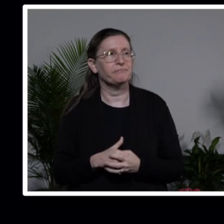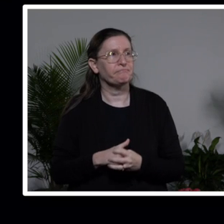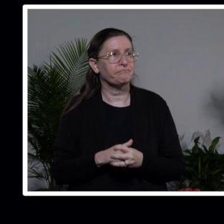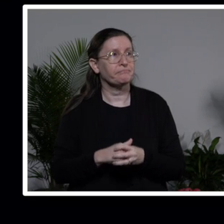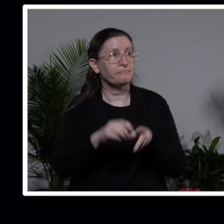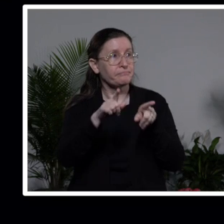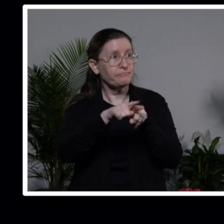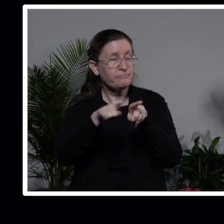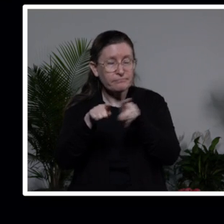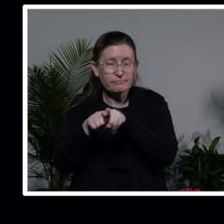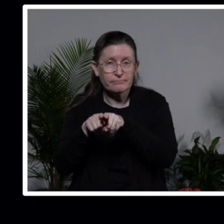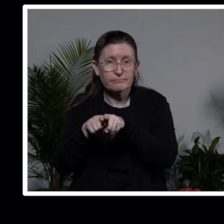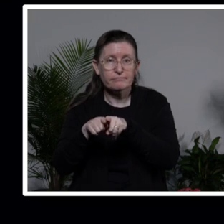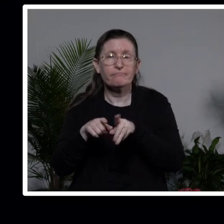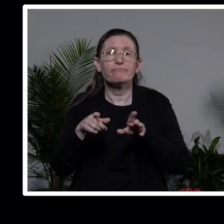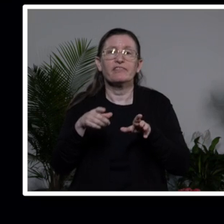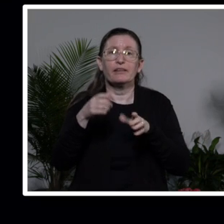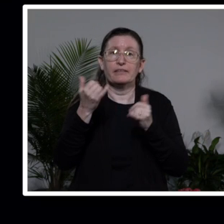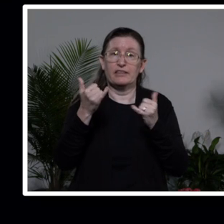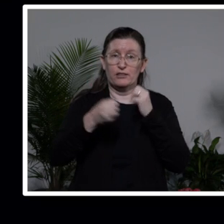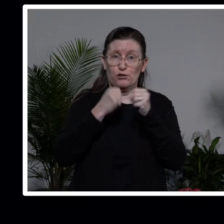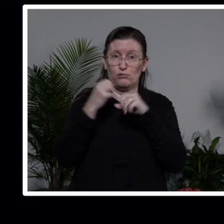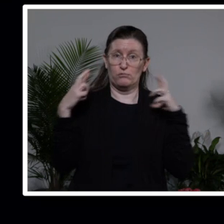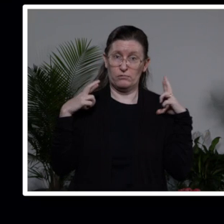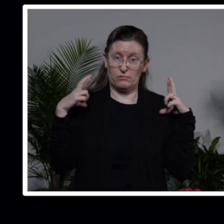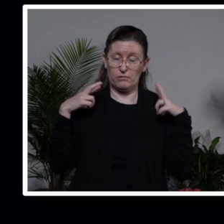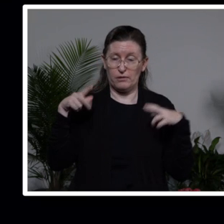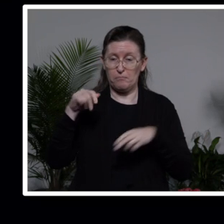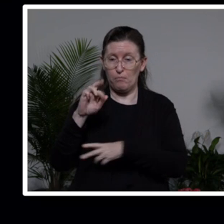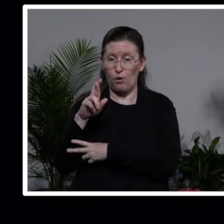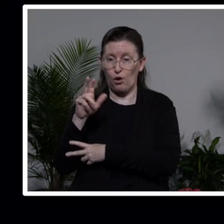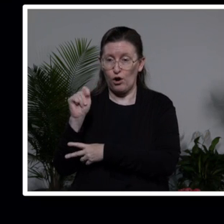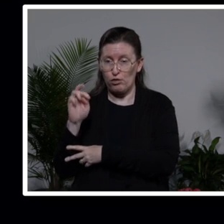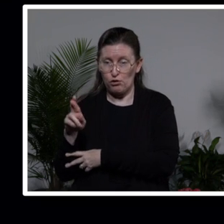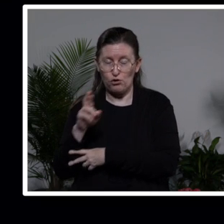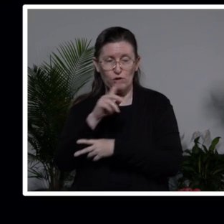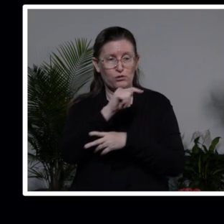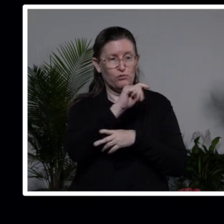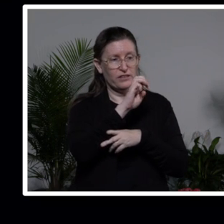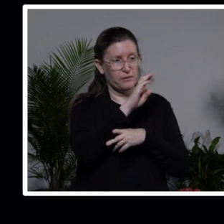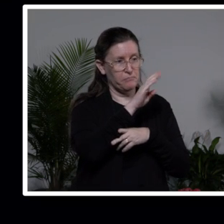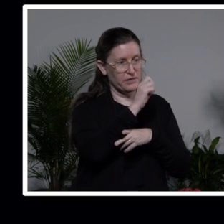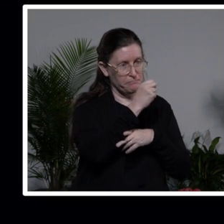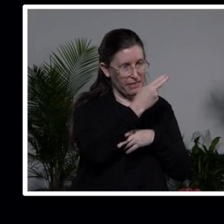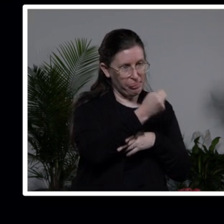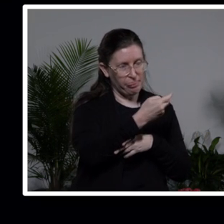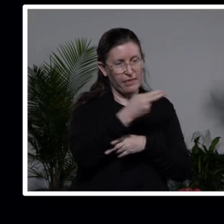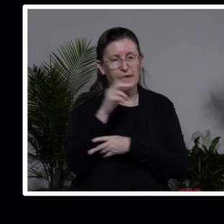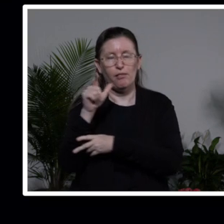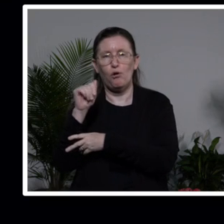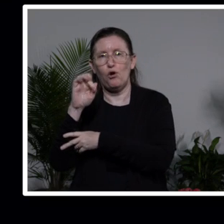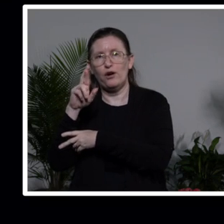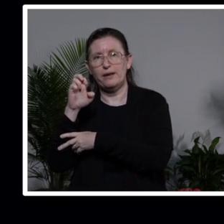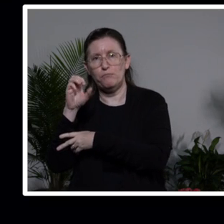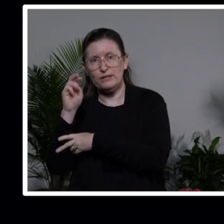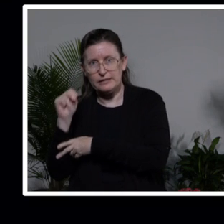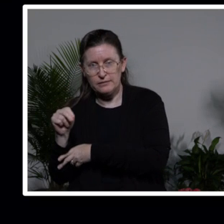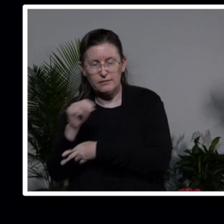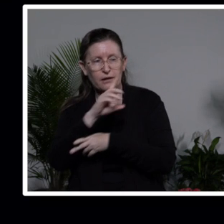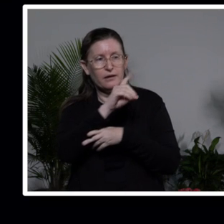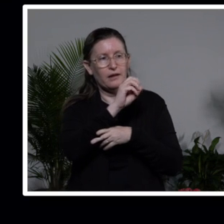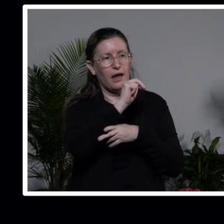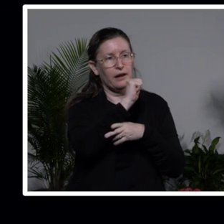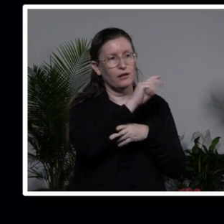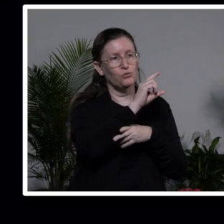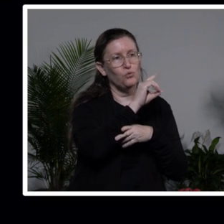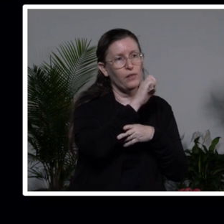would also like to recognize this year's retirees, Paul Arthur, Therese Bell-Smith, Lori Crossett, Donna Doolin,